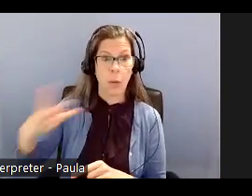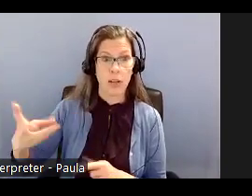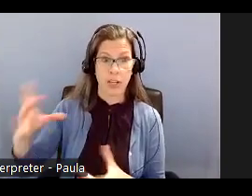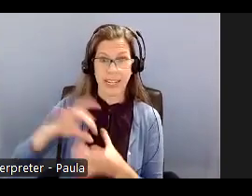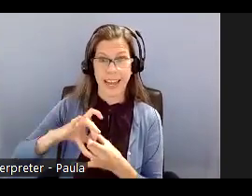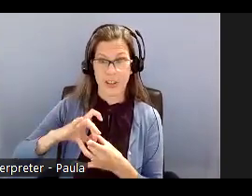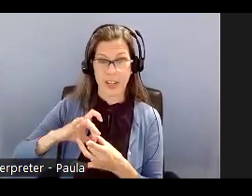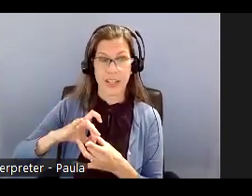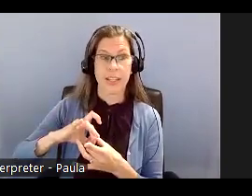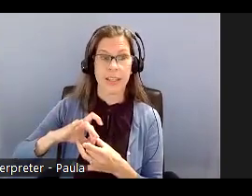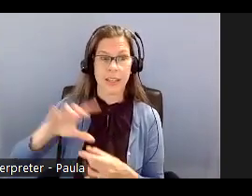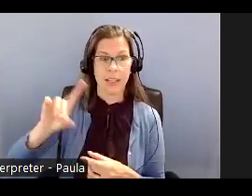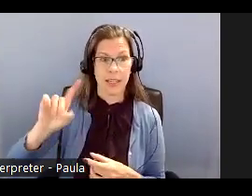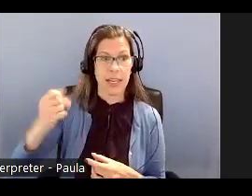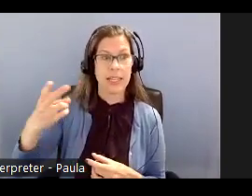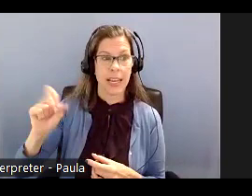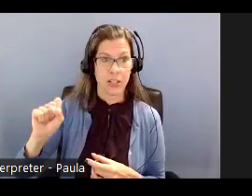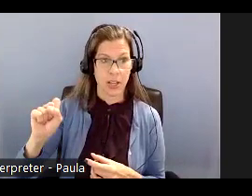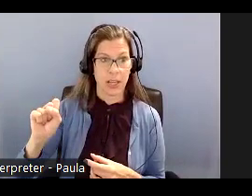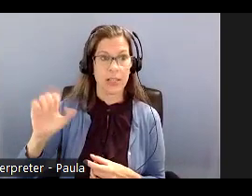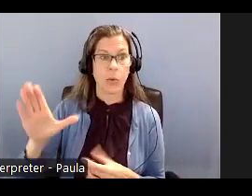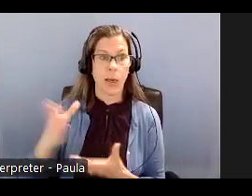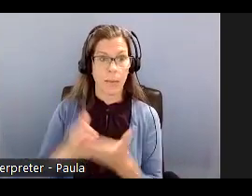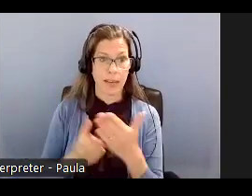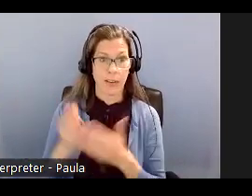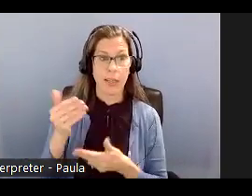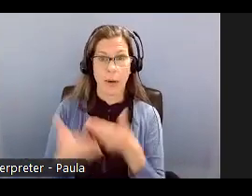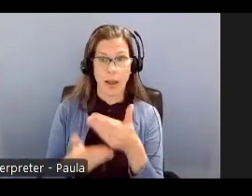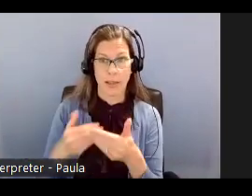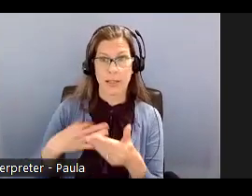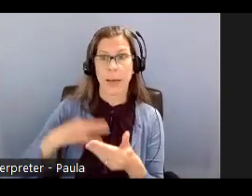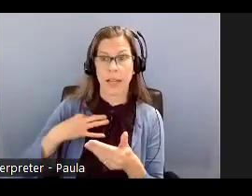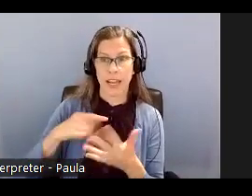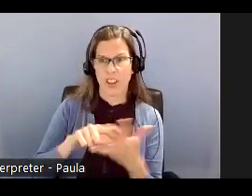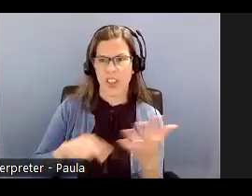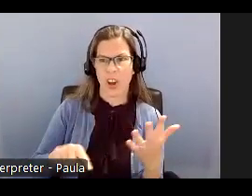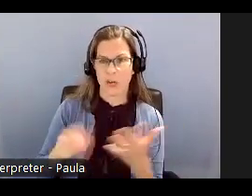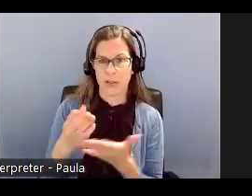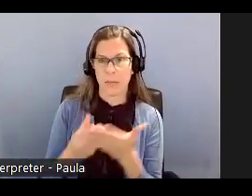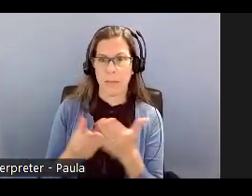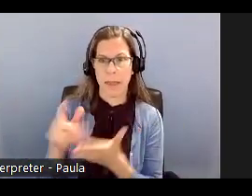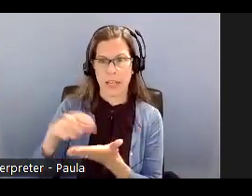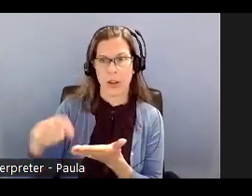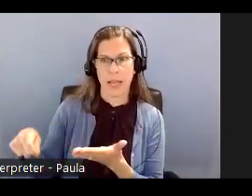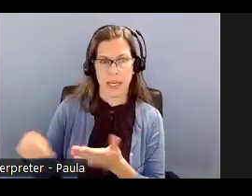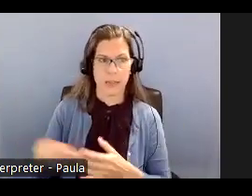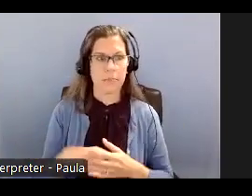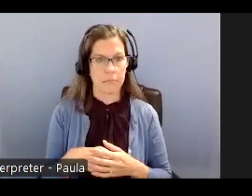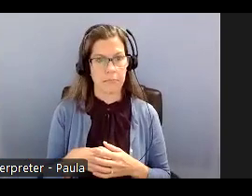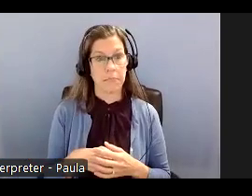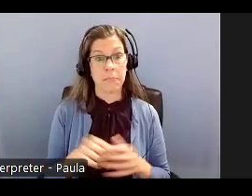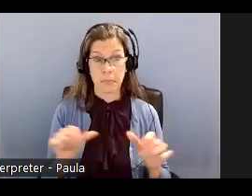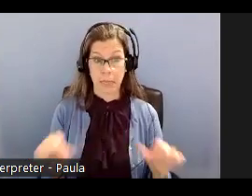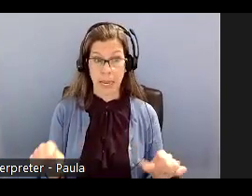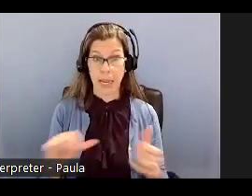Connections. DSHS will manually process those applications, and they can do so by